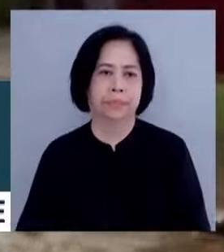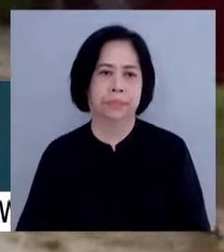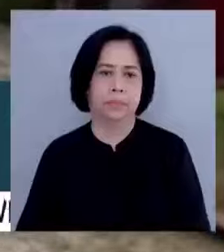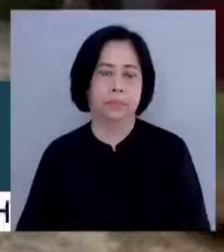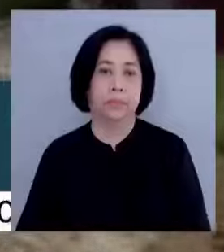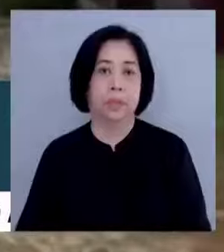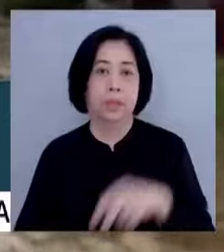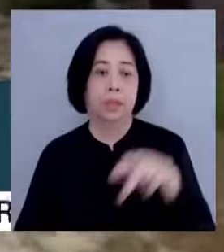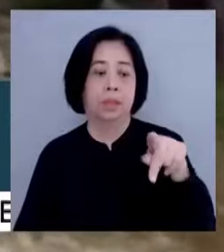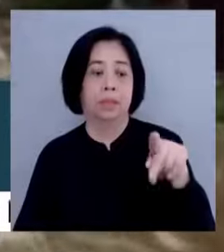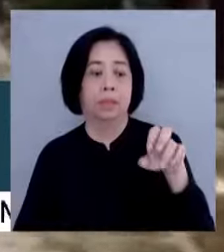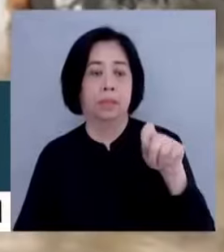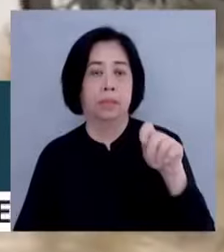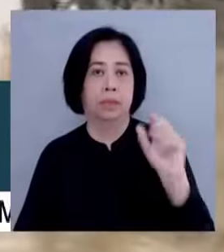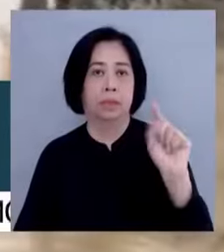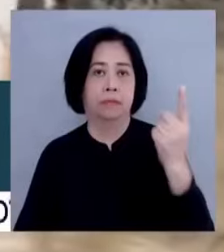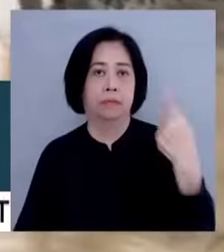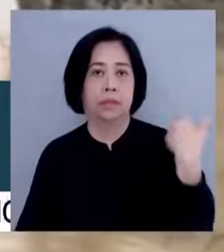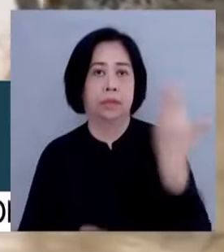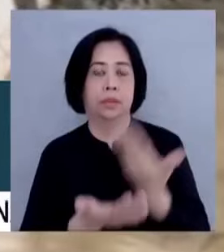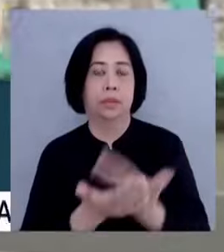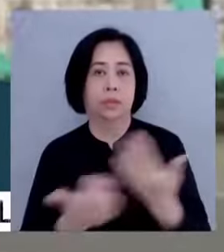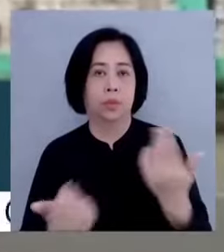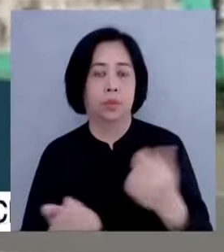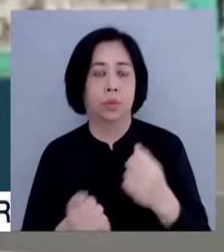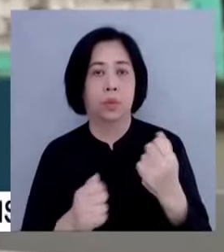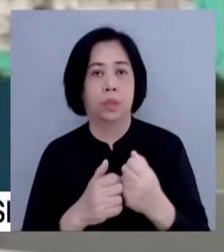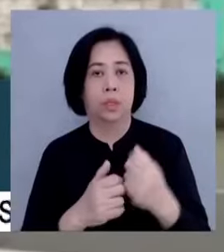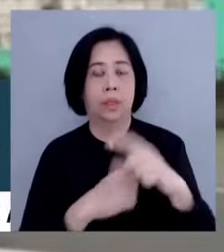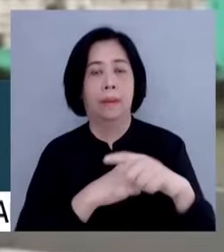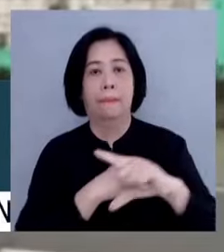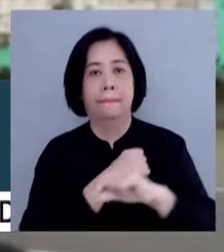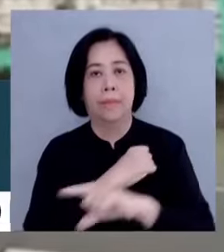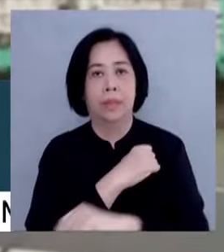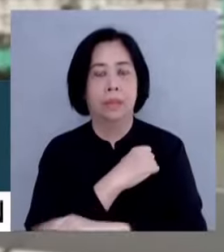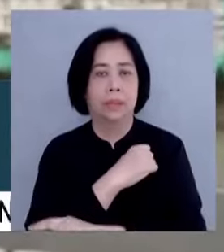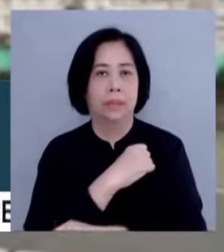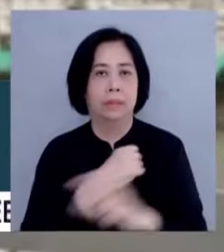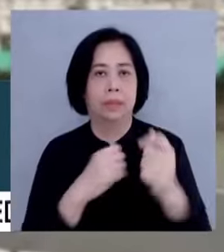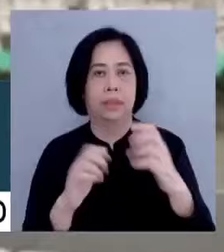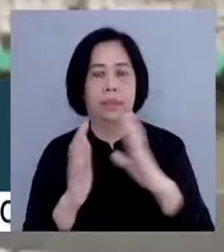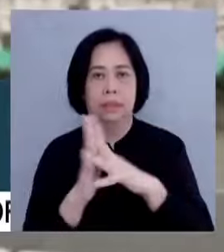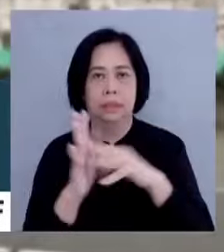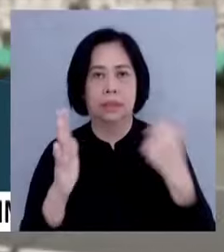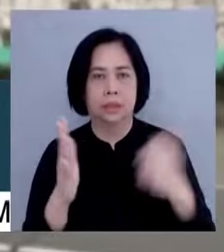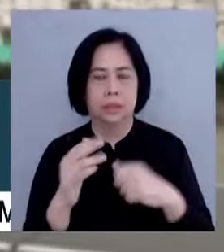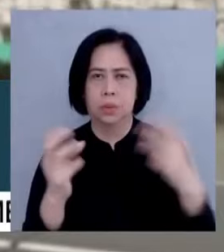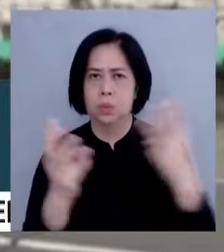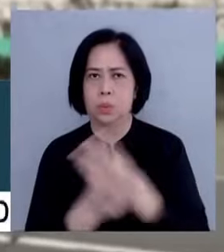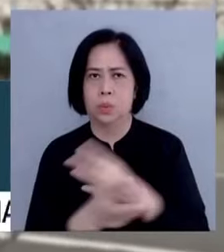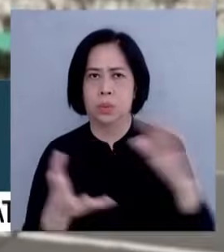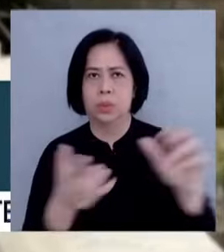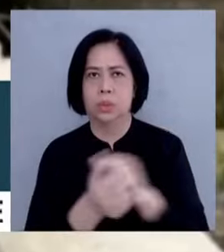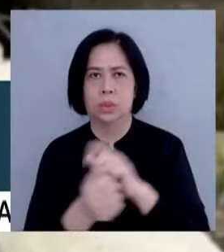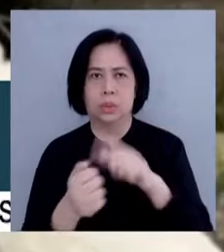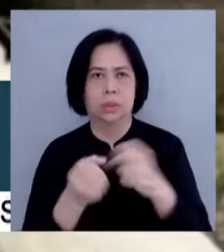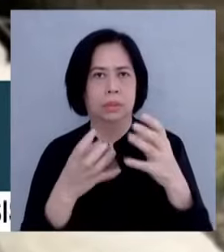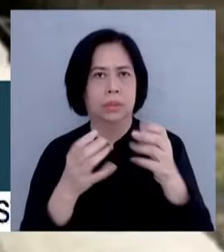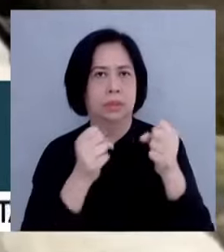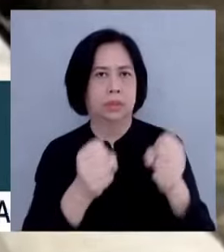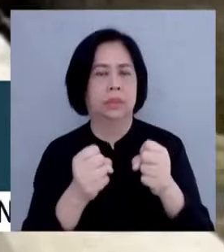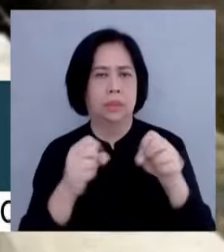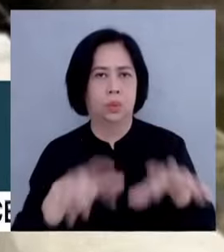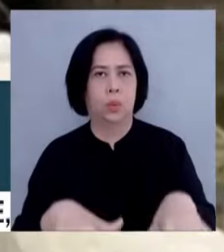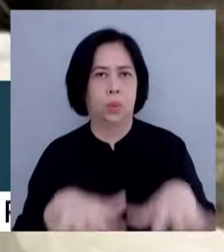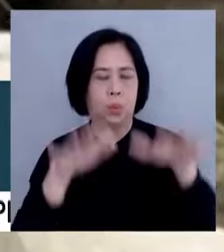Pepito made its first landfall in Panganiban, Catanduanes Saturday night, leaving homes severely damaged and many streets flooded.